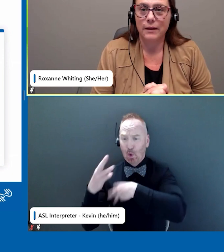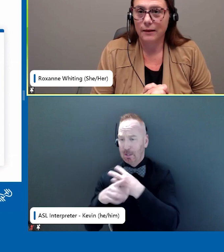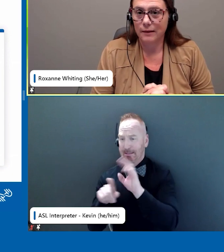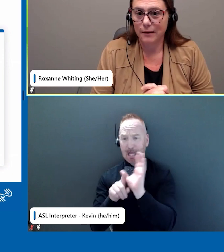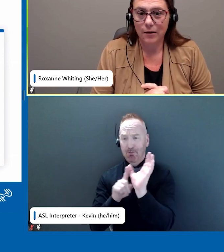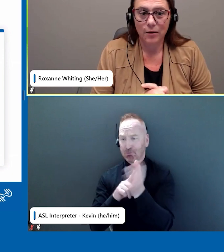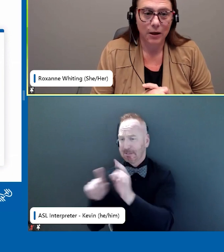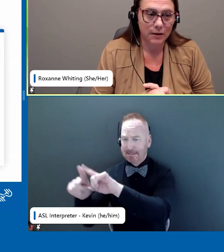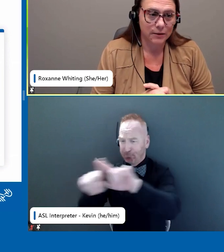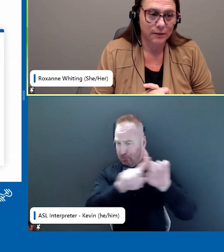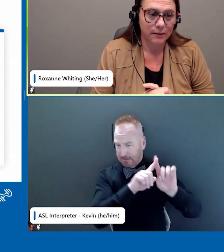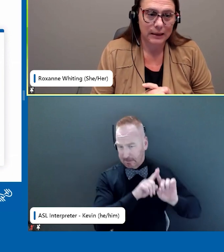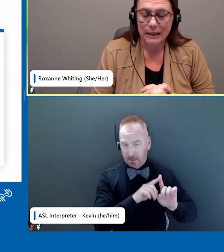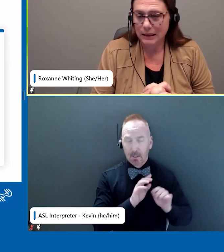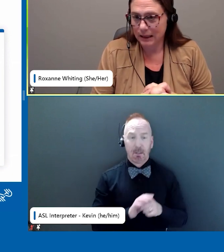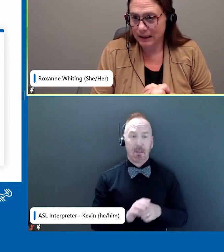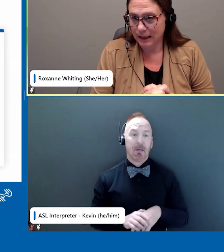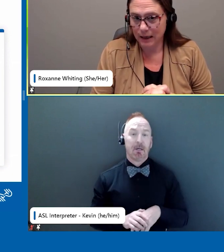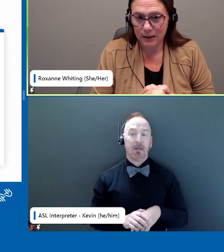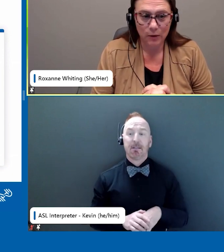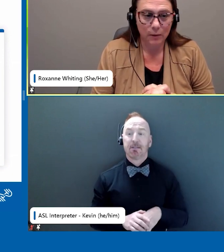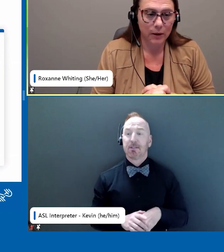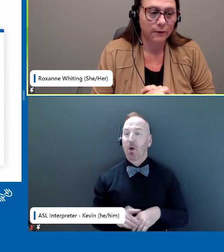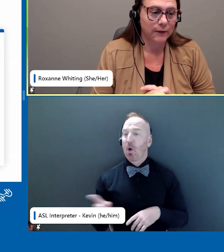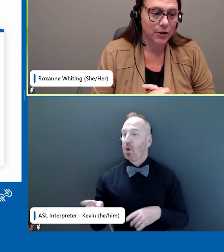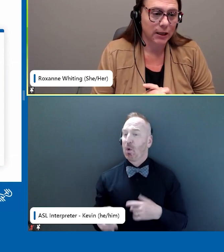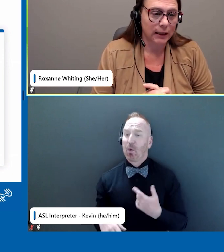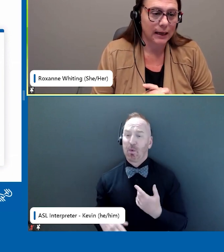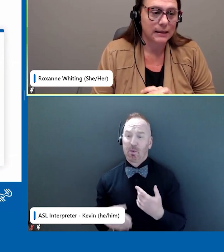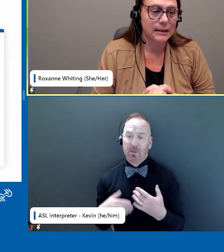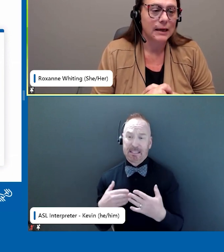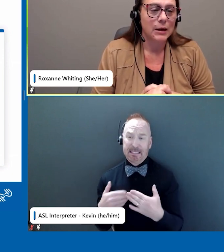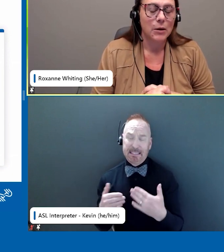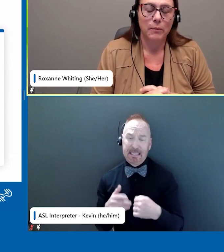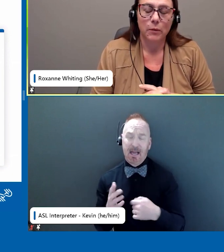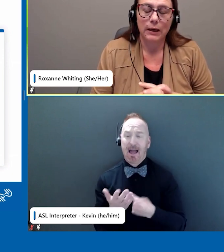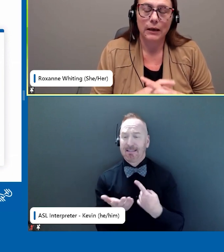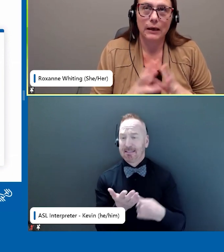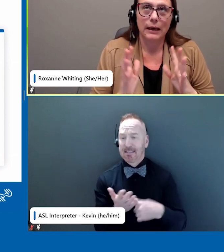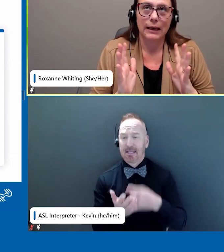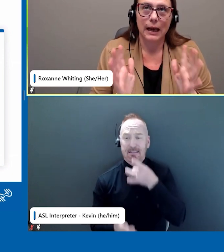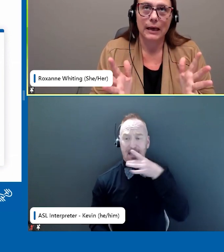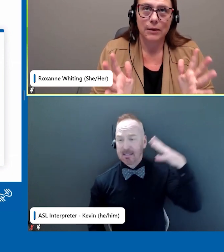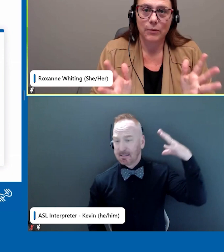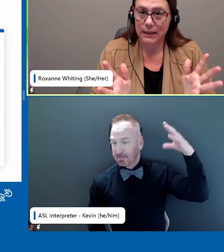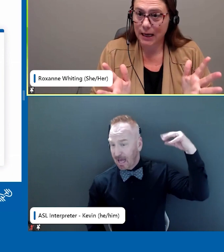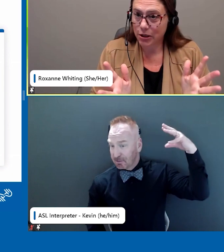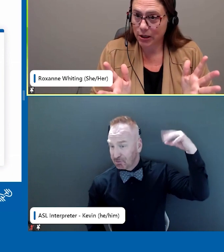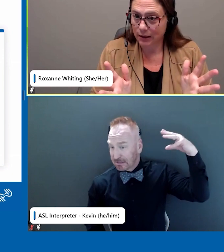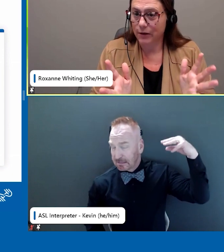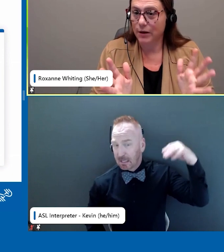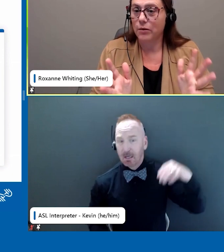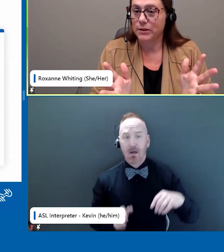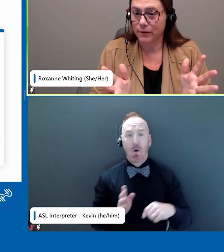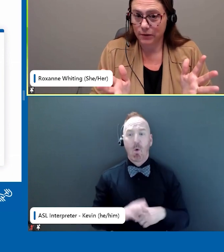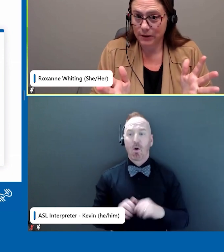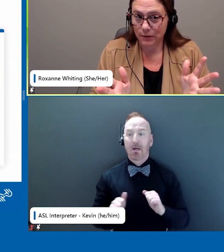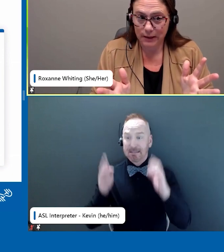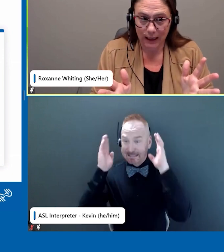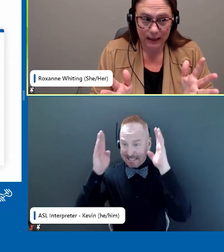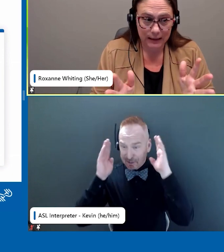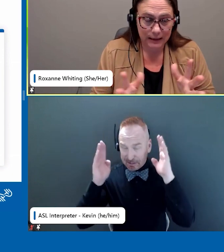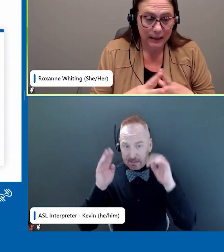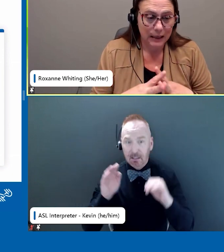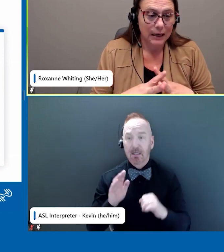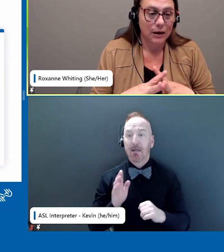one of the hallmarks or the easy things, like I spoke about flashing lights, but getting someone's attention, you can also use